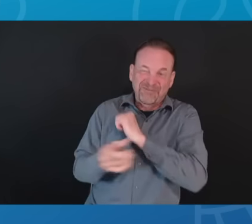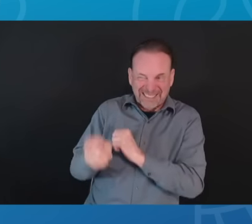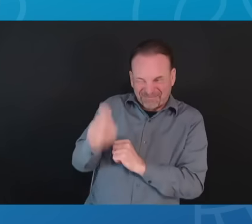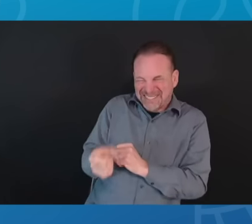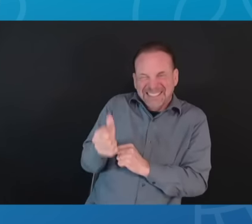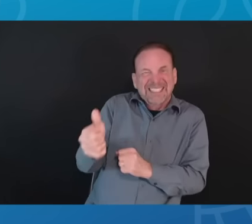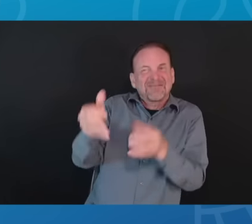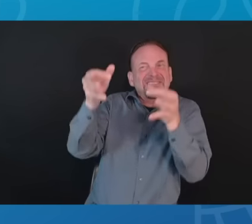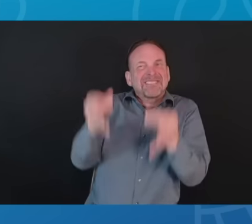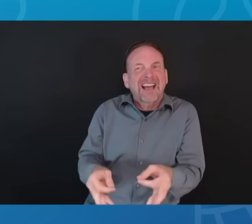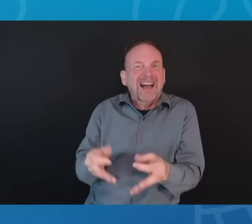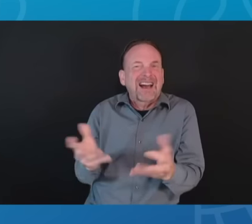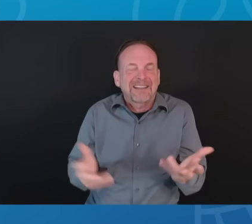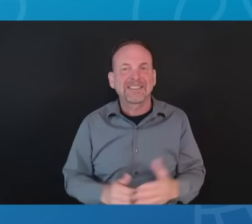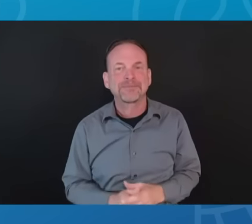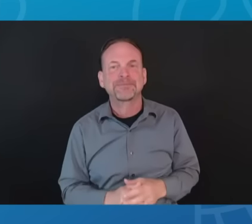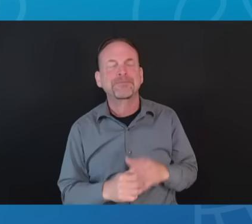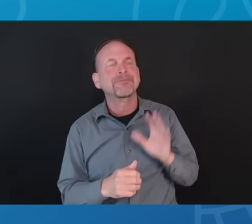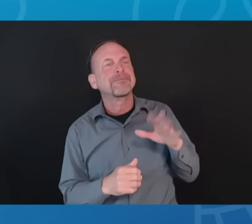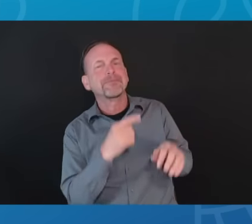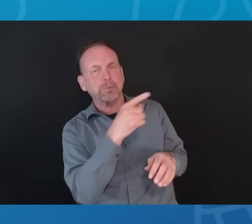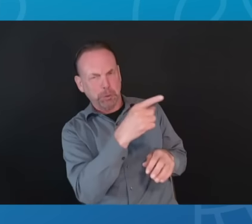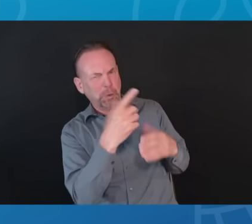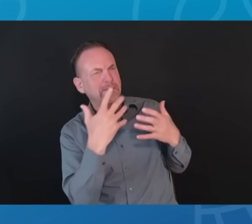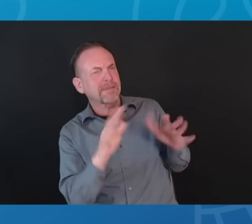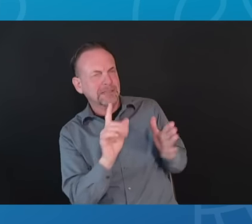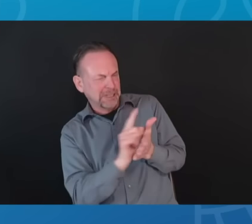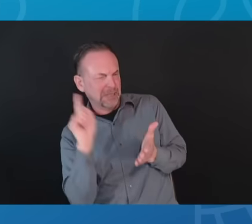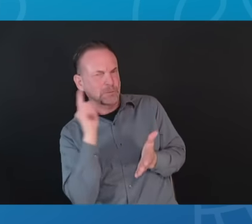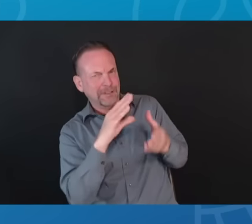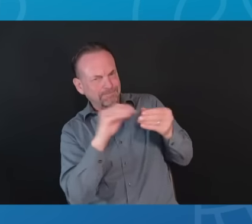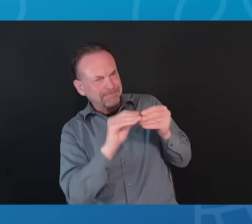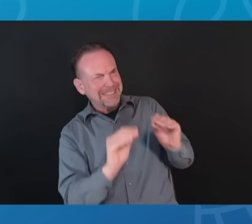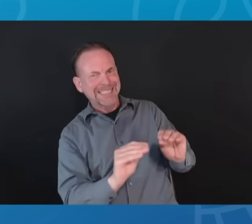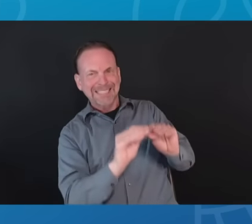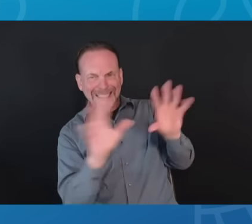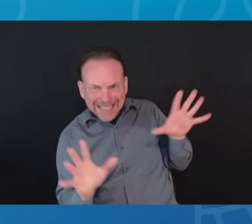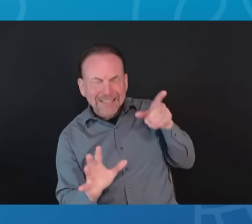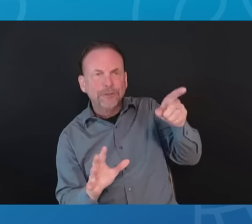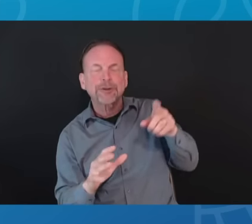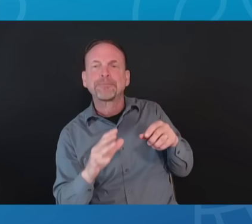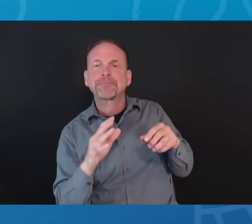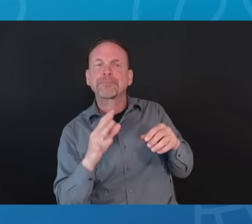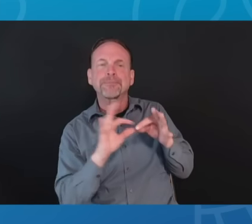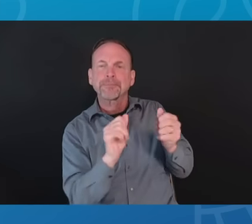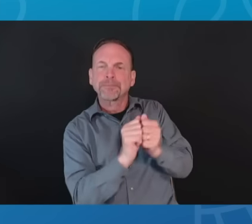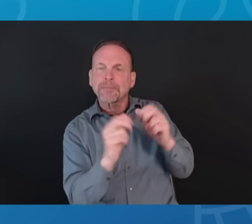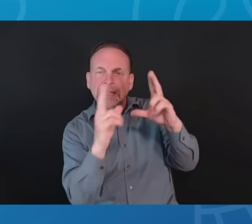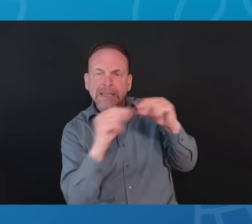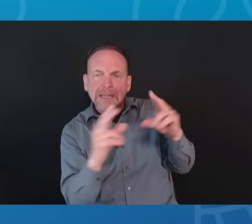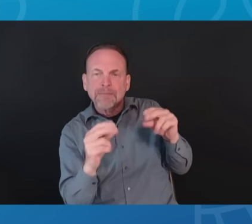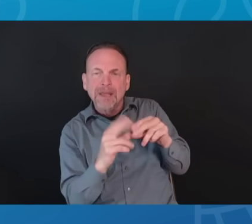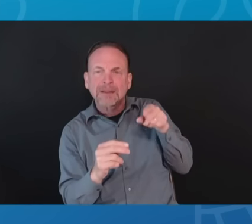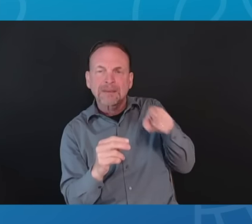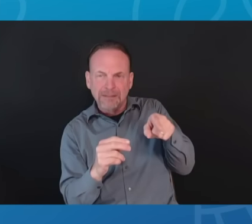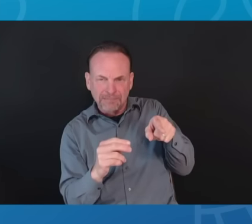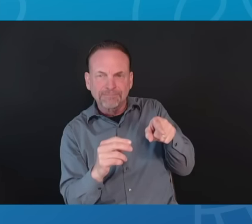last week that Iran had not notified you prior to its latest attack. Now it happens, there are reports that it did notify